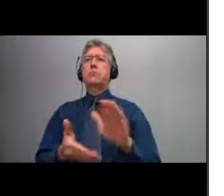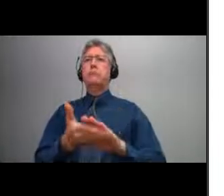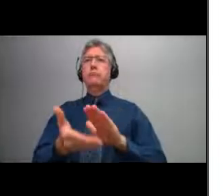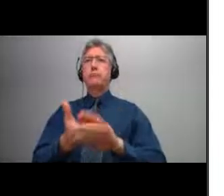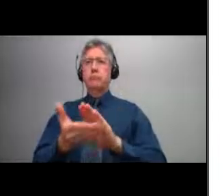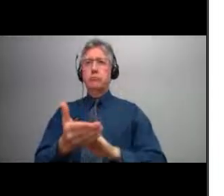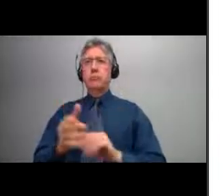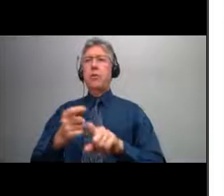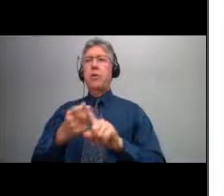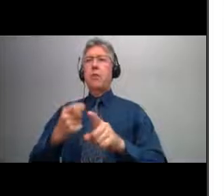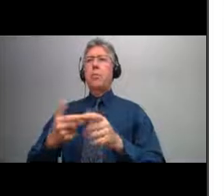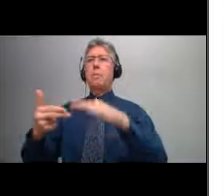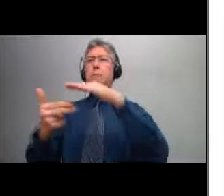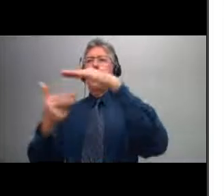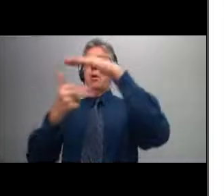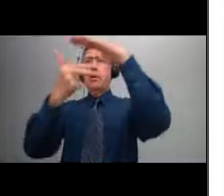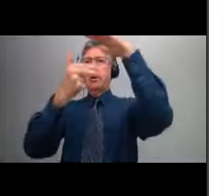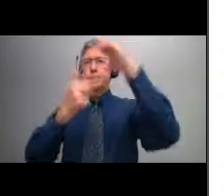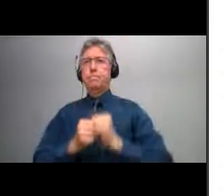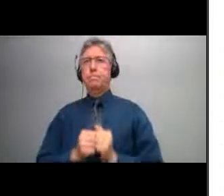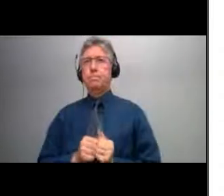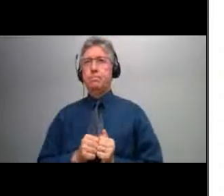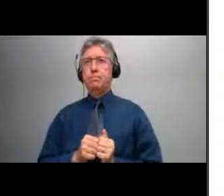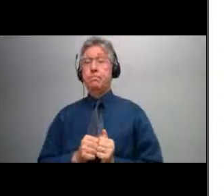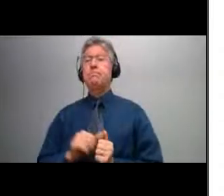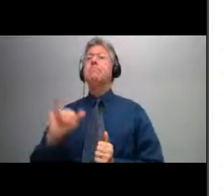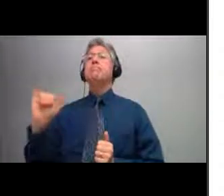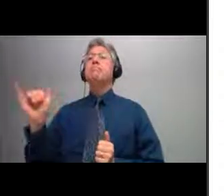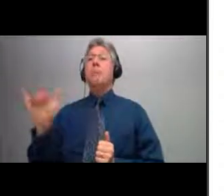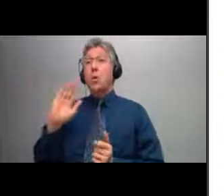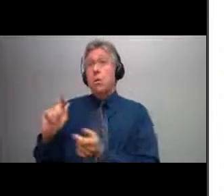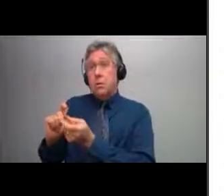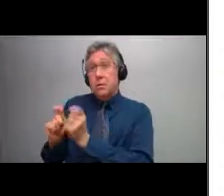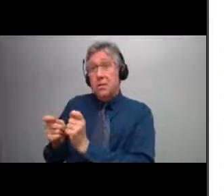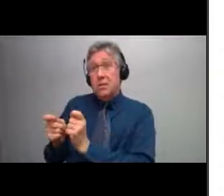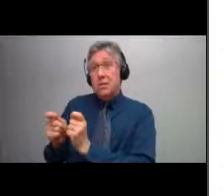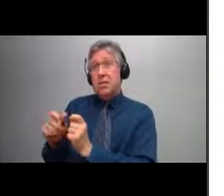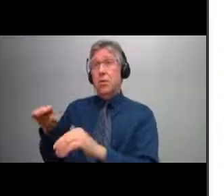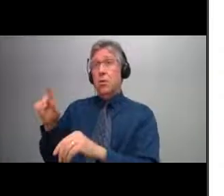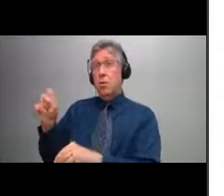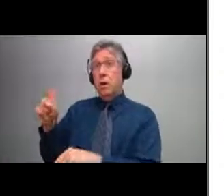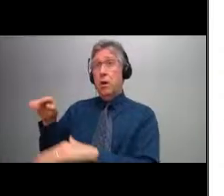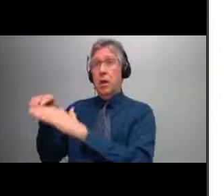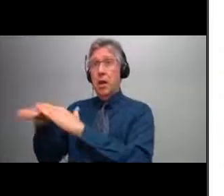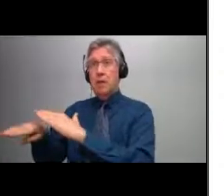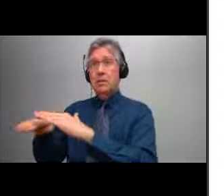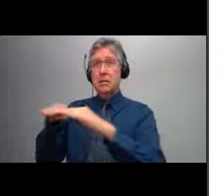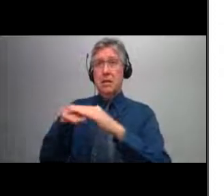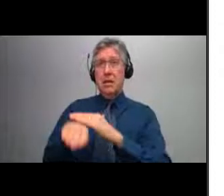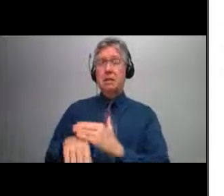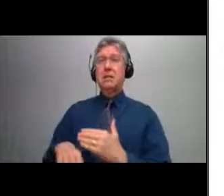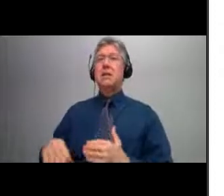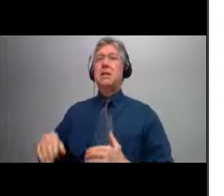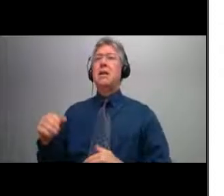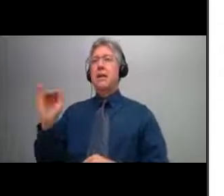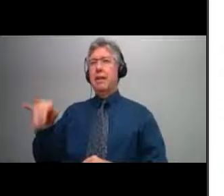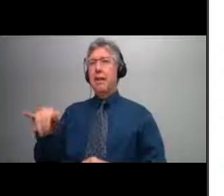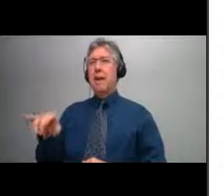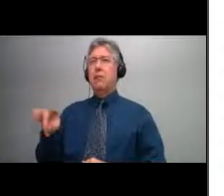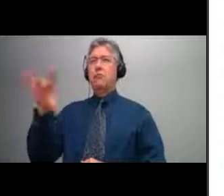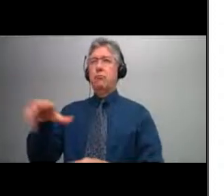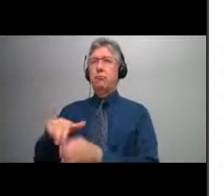parking garages. There will also be modifications to the access points for the existing kiss and ride